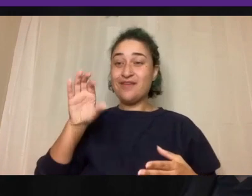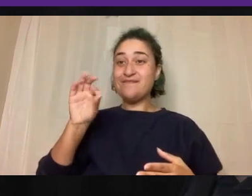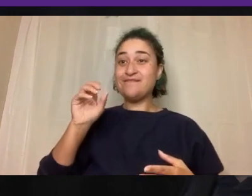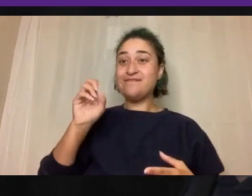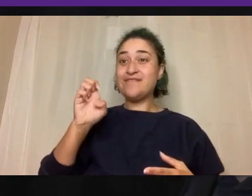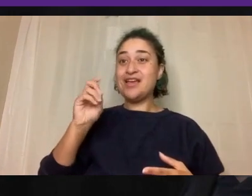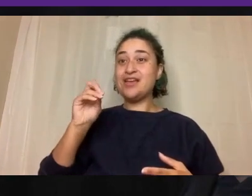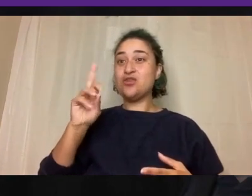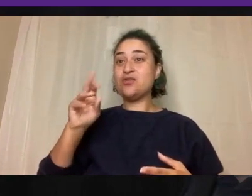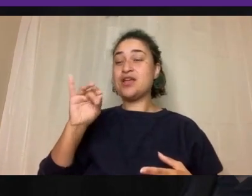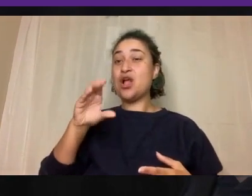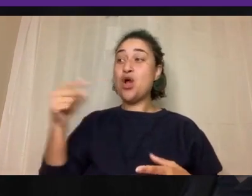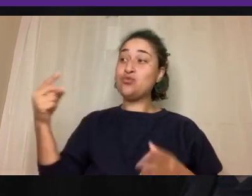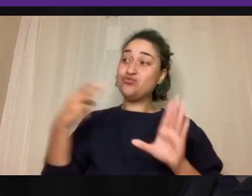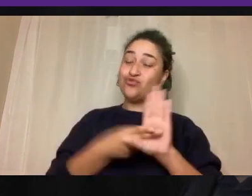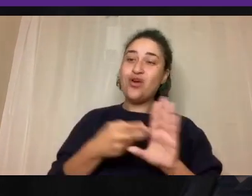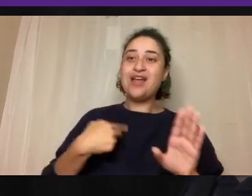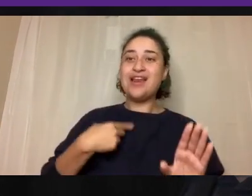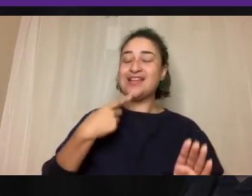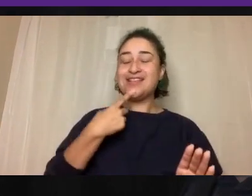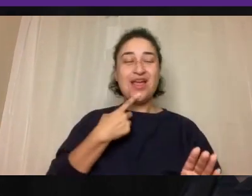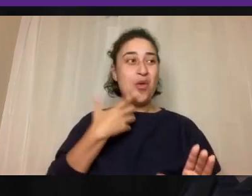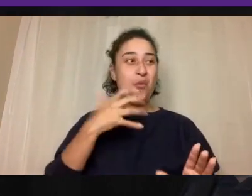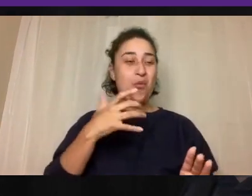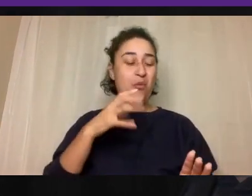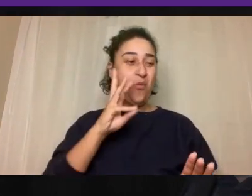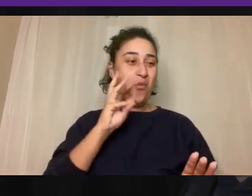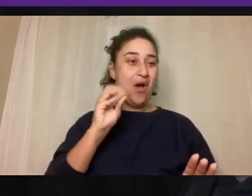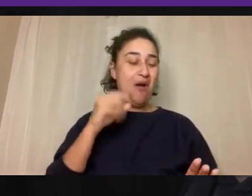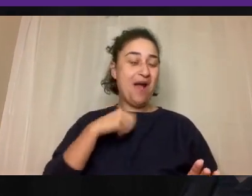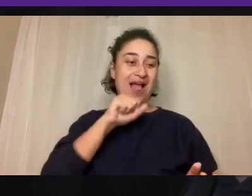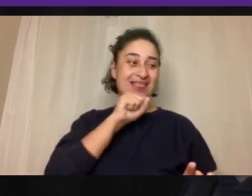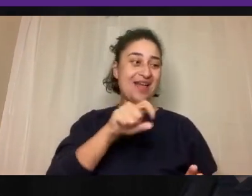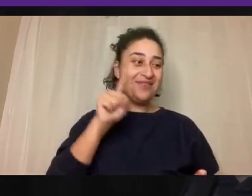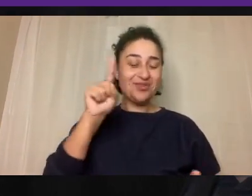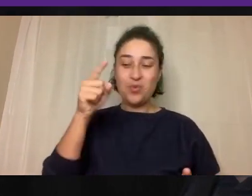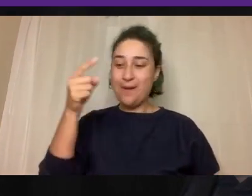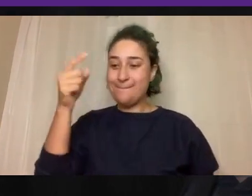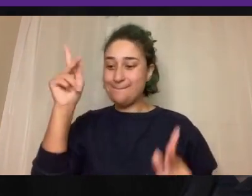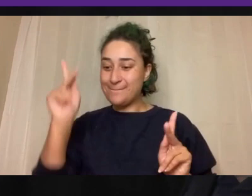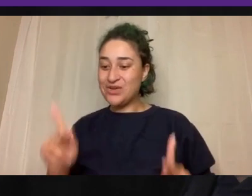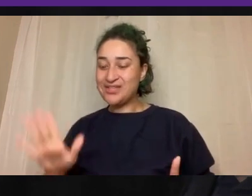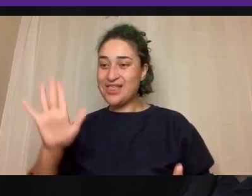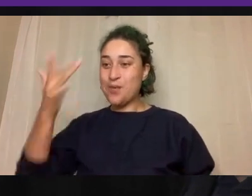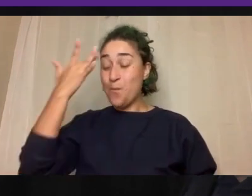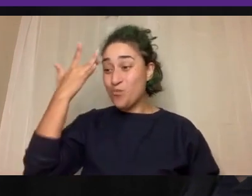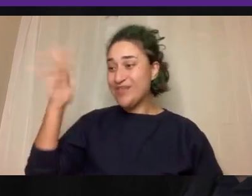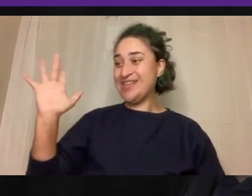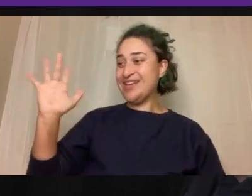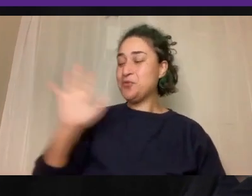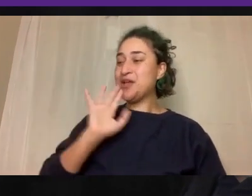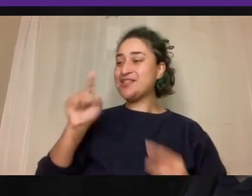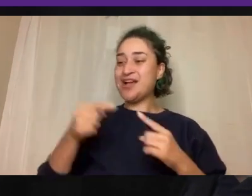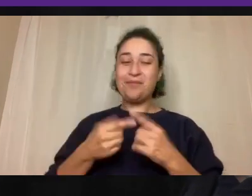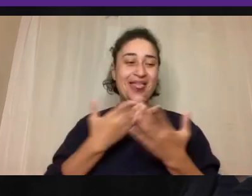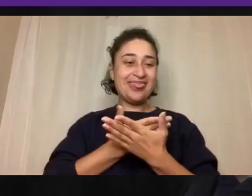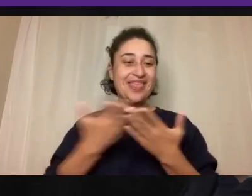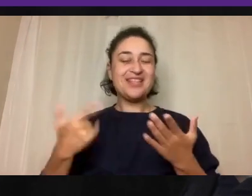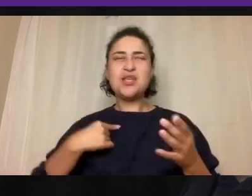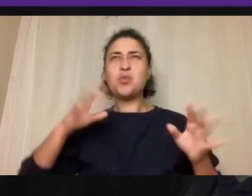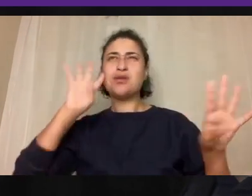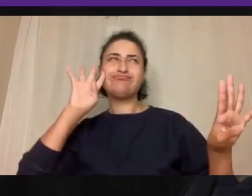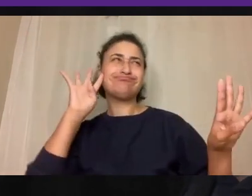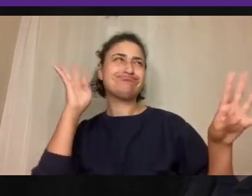oh, I love this person. I would love to bring them out. They're brilliant. We could talk about this. And we brainstormed all these